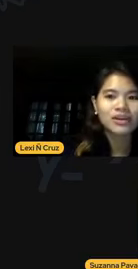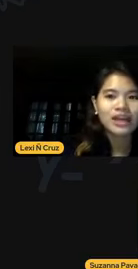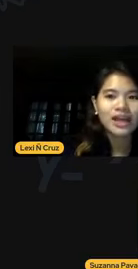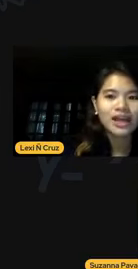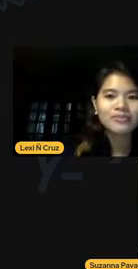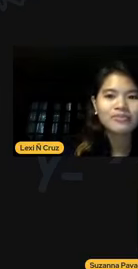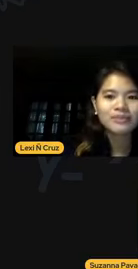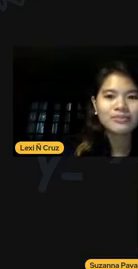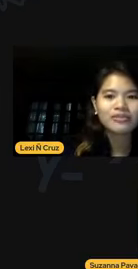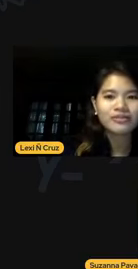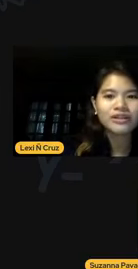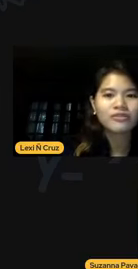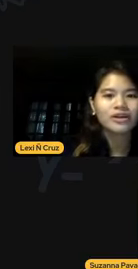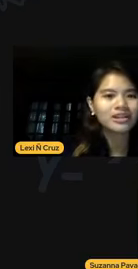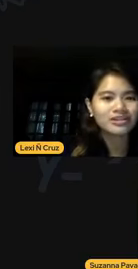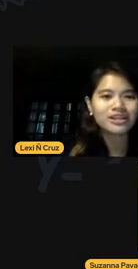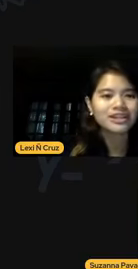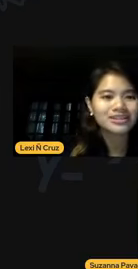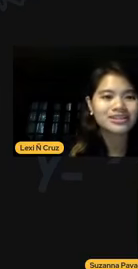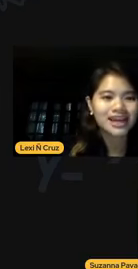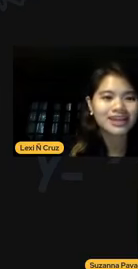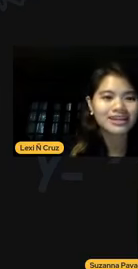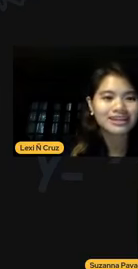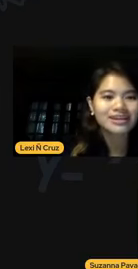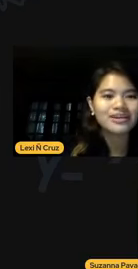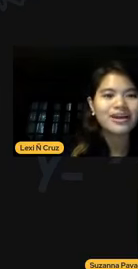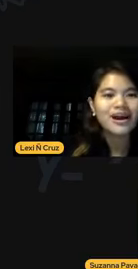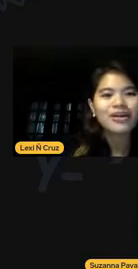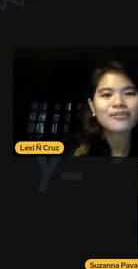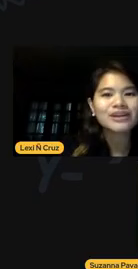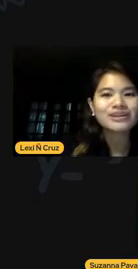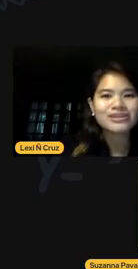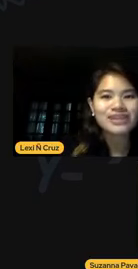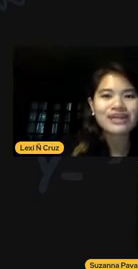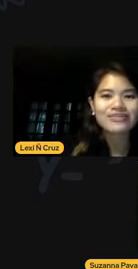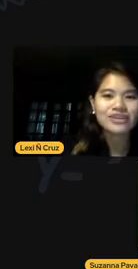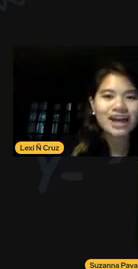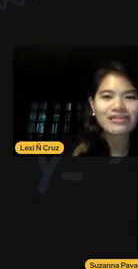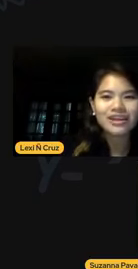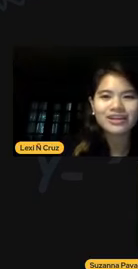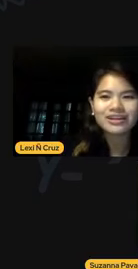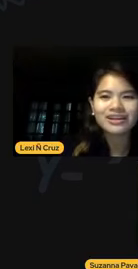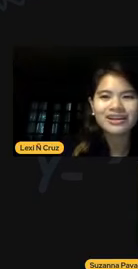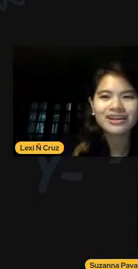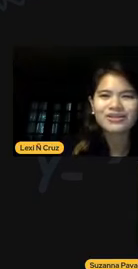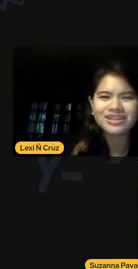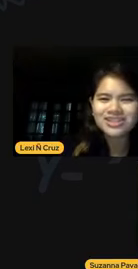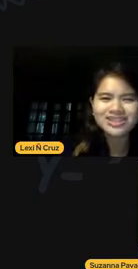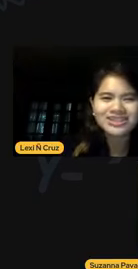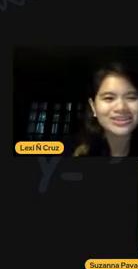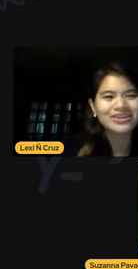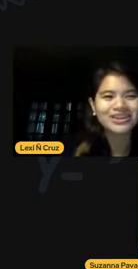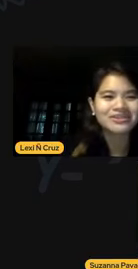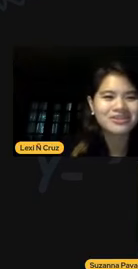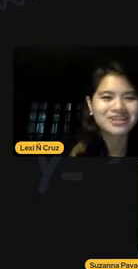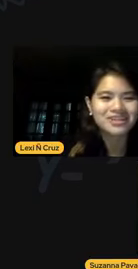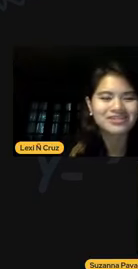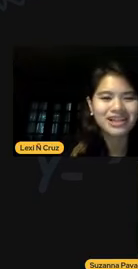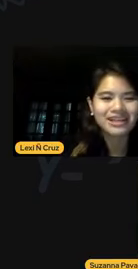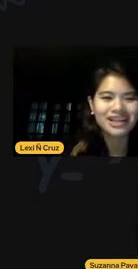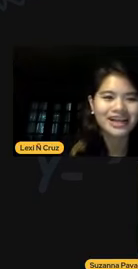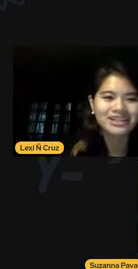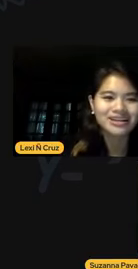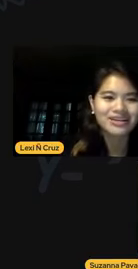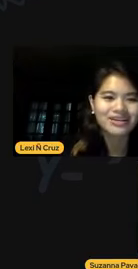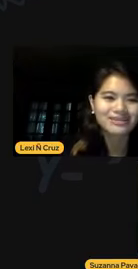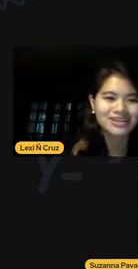to help people feel more included in society. How about you, Steph? Do you have any like questions or inquiries you'd